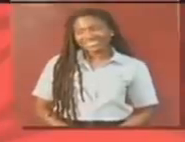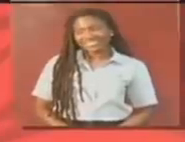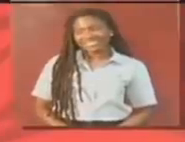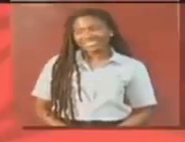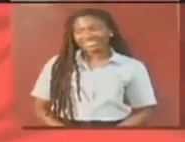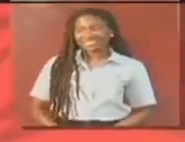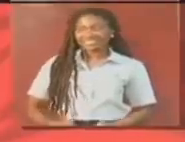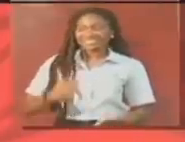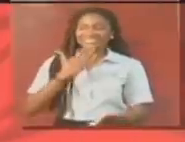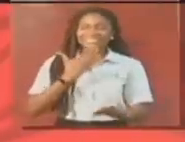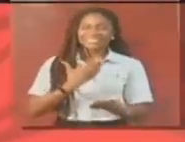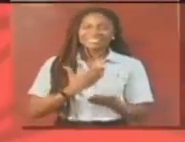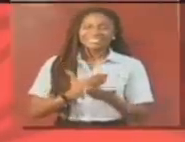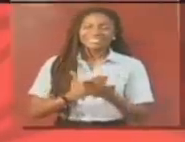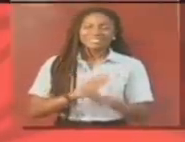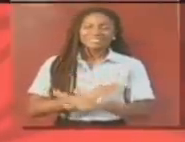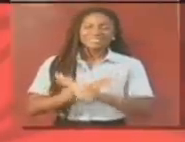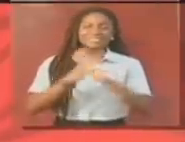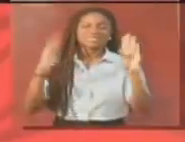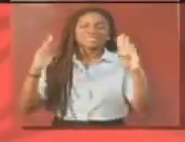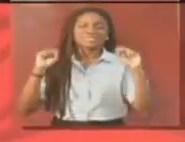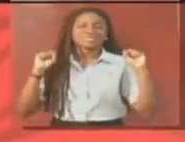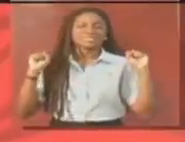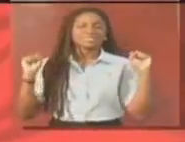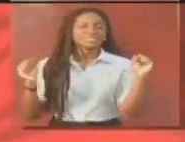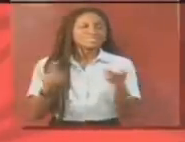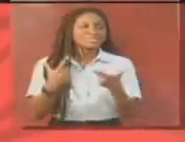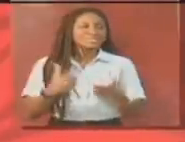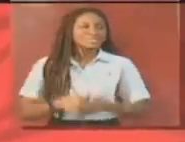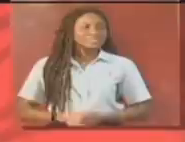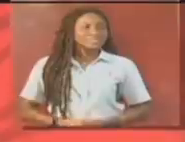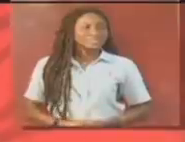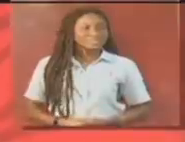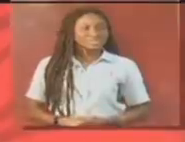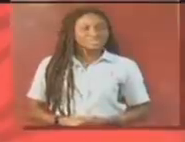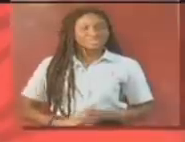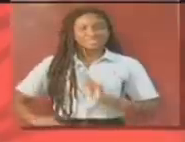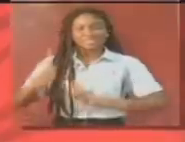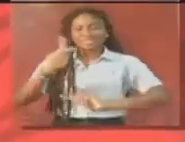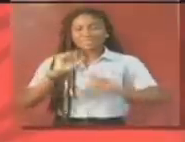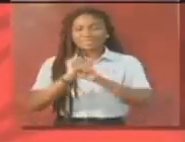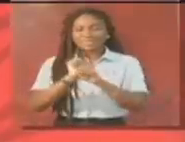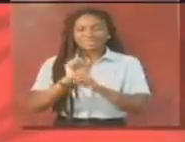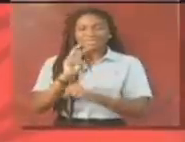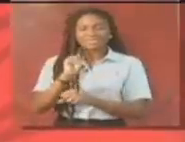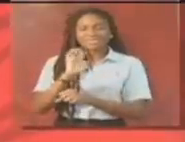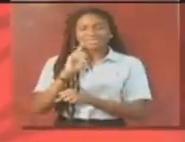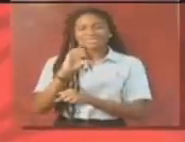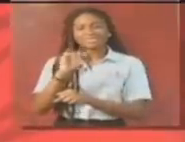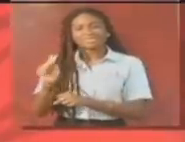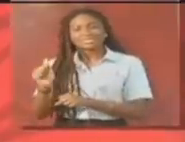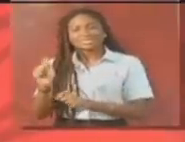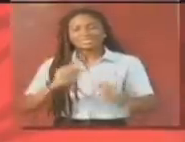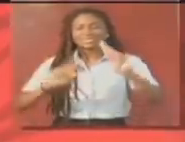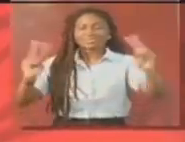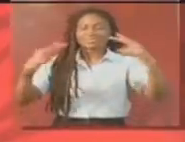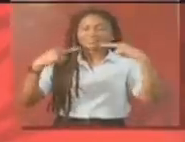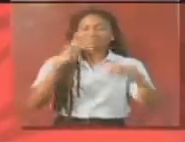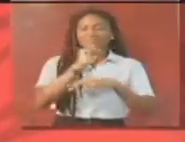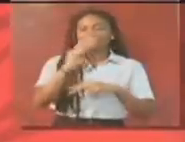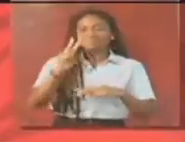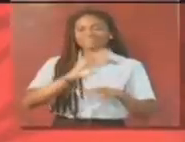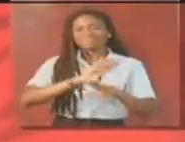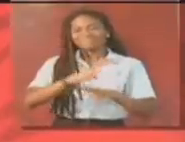Good morning, colleagues, Dr. Hines, Mr. Siram Singh, Nurse Sukchan, members of the media, and all our viewers who are chiming